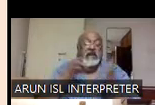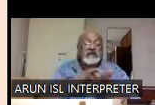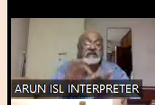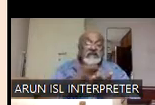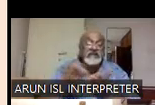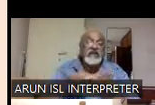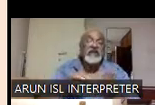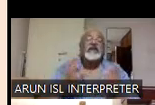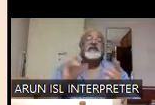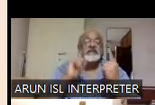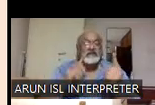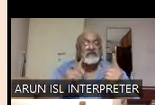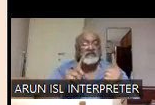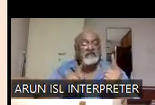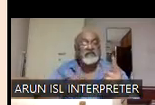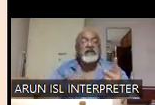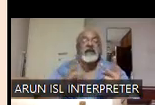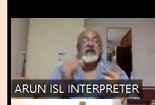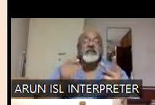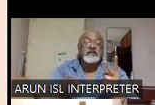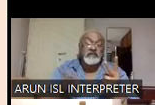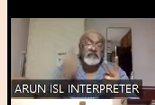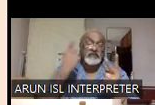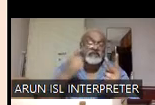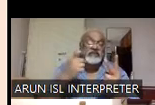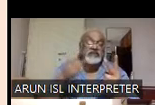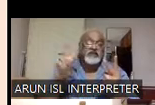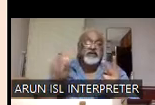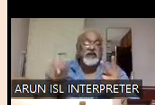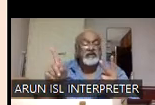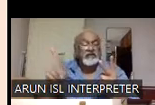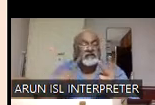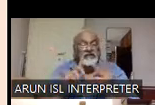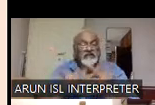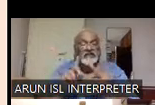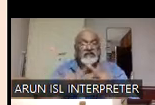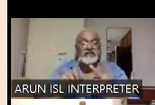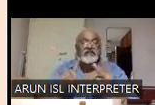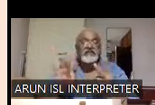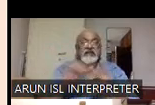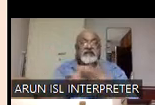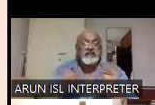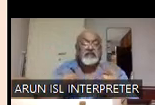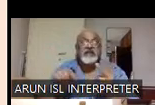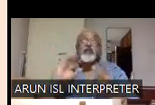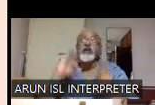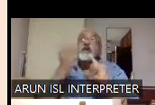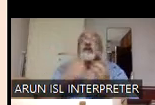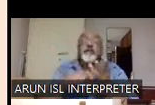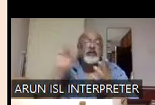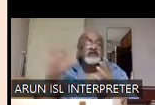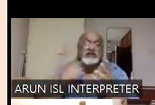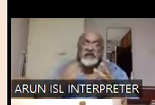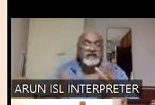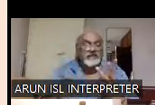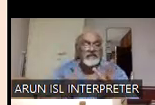number of scheduled disabilities, 7 to 21, 15% as people with